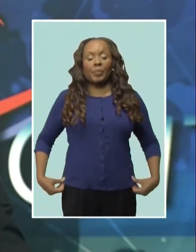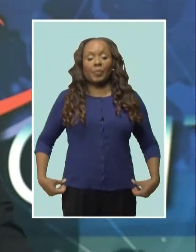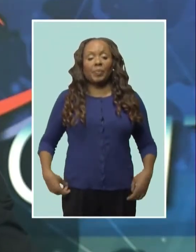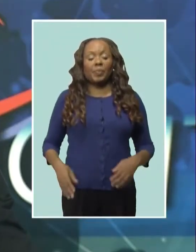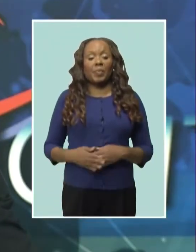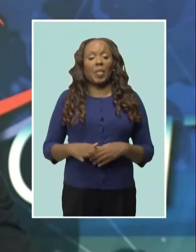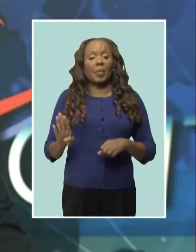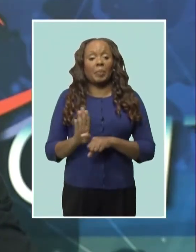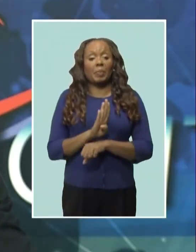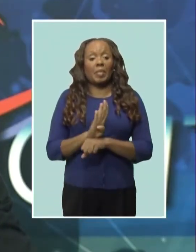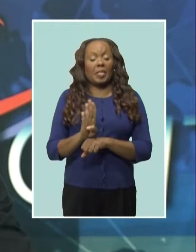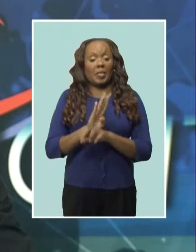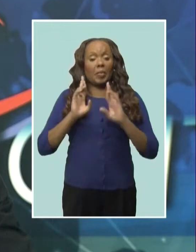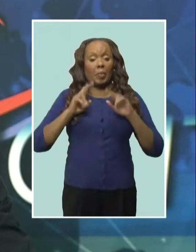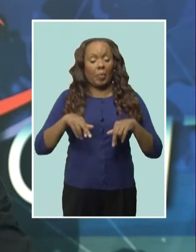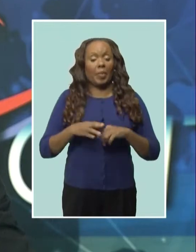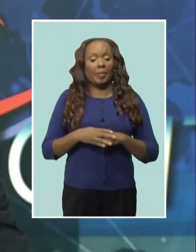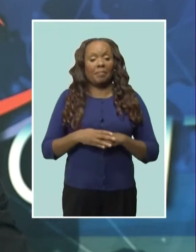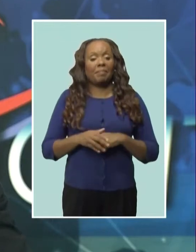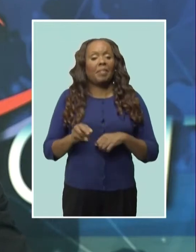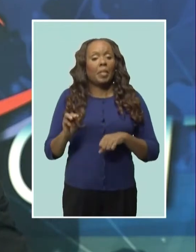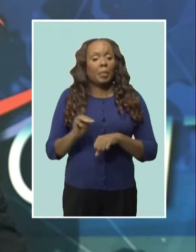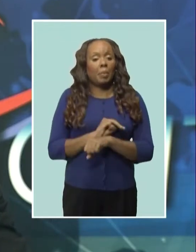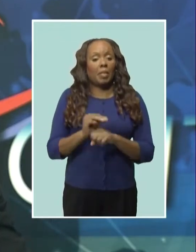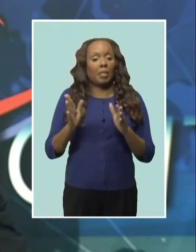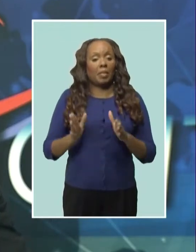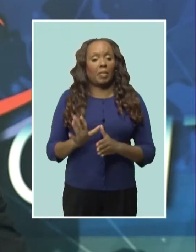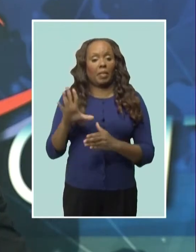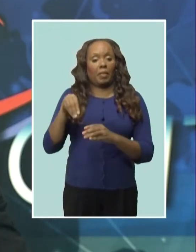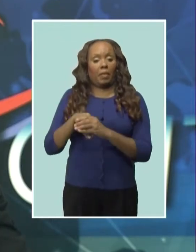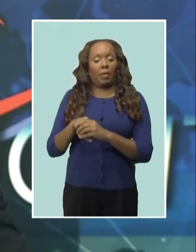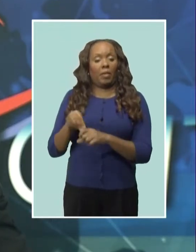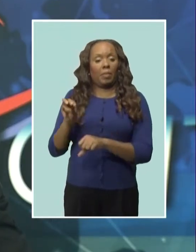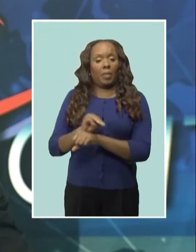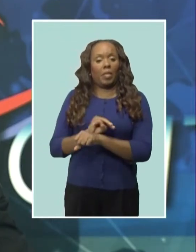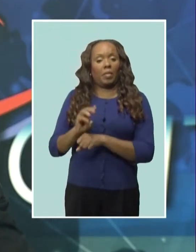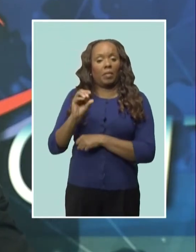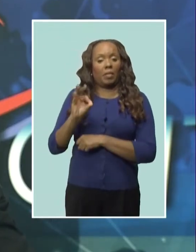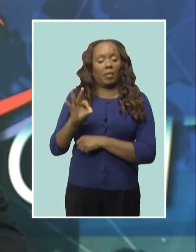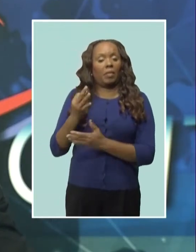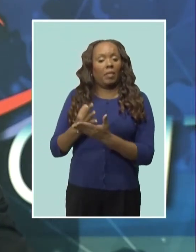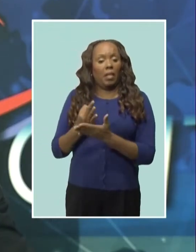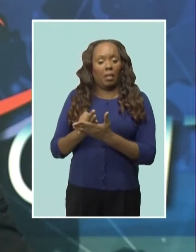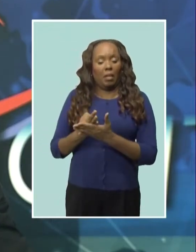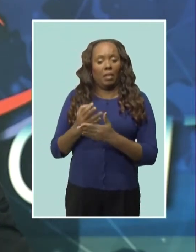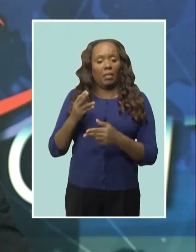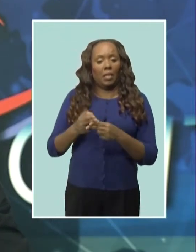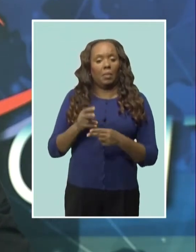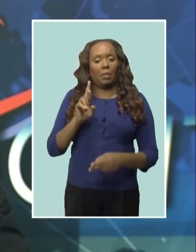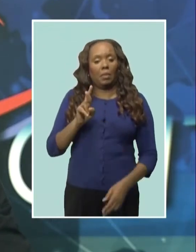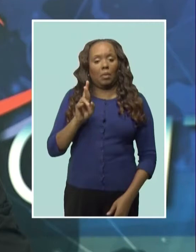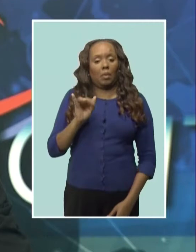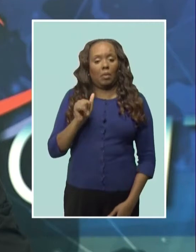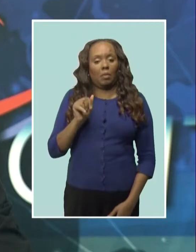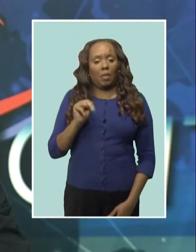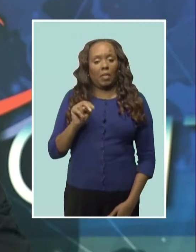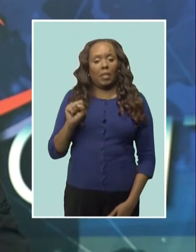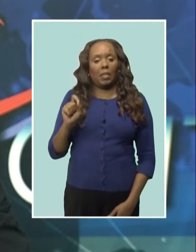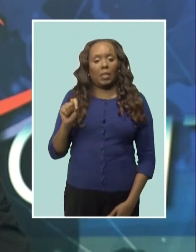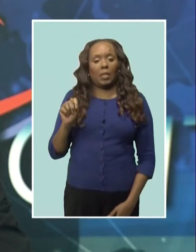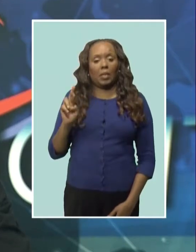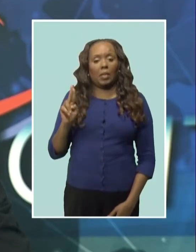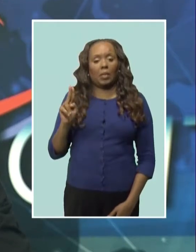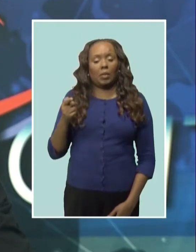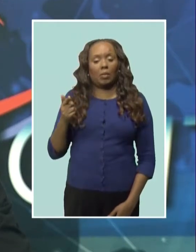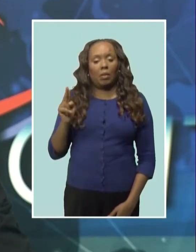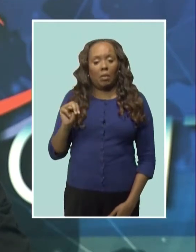Well, in business, Minister in the Ministry of Finance and Economic Affairs, Ryan Strawn, says it is time for Barbadians living in the diaspora